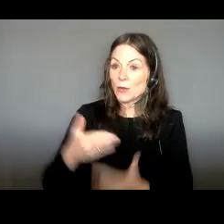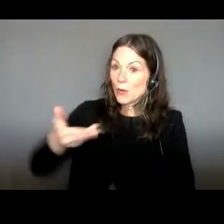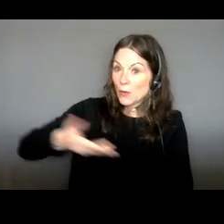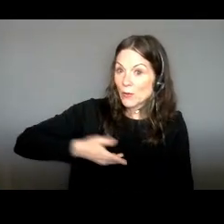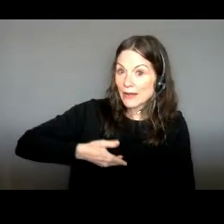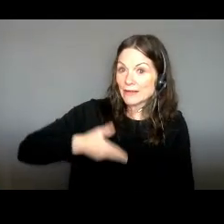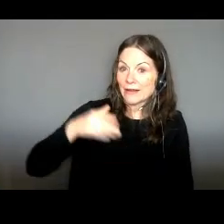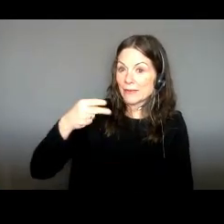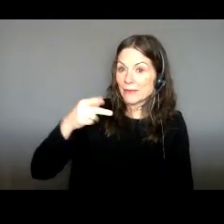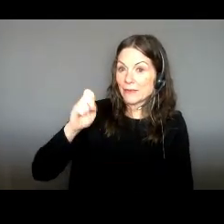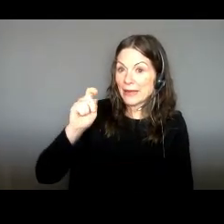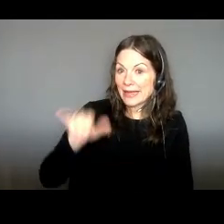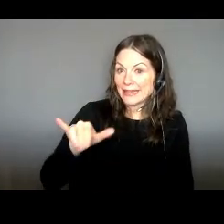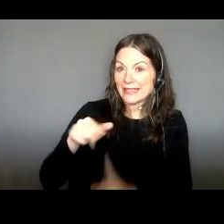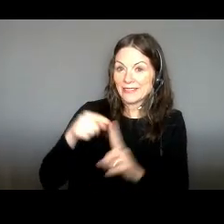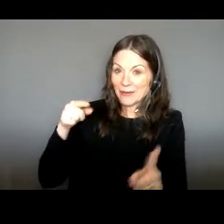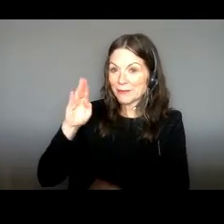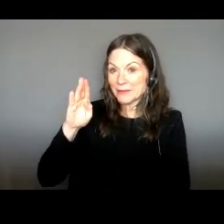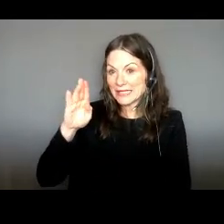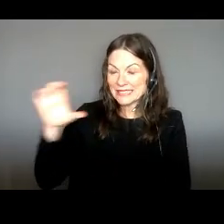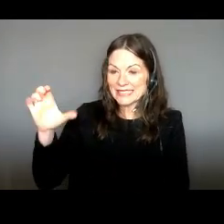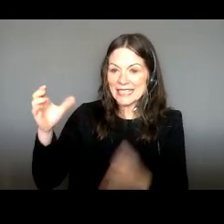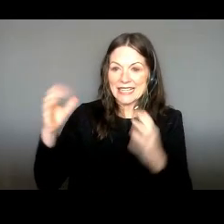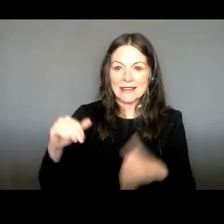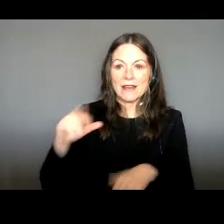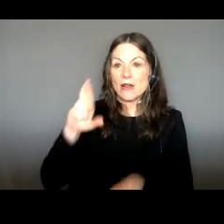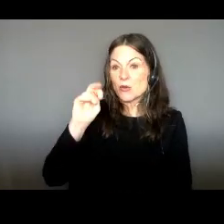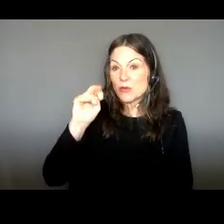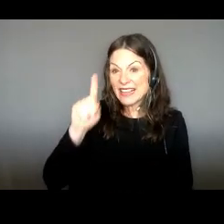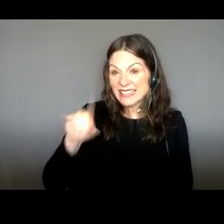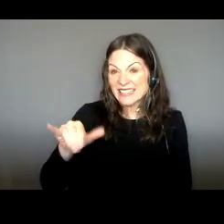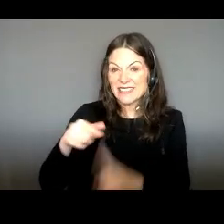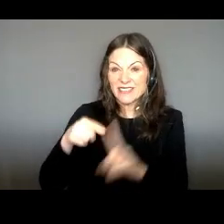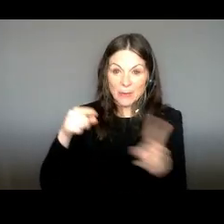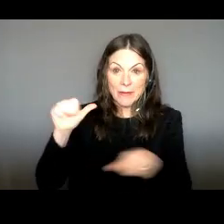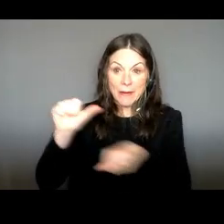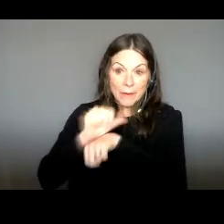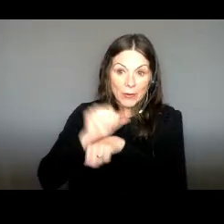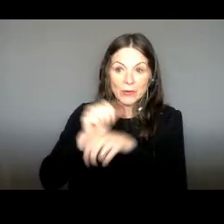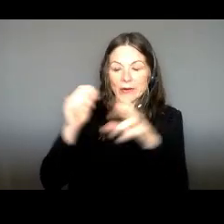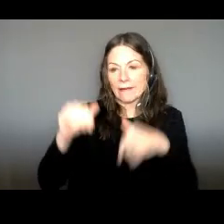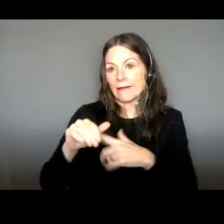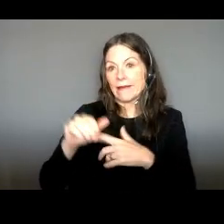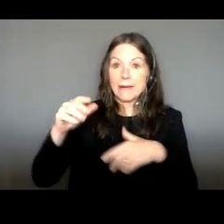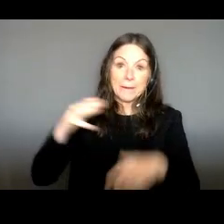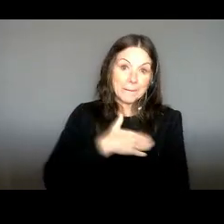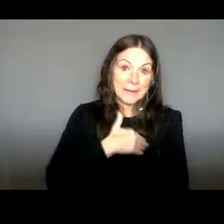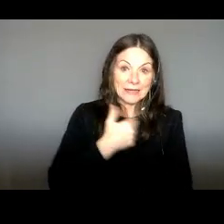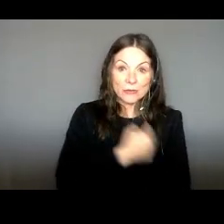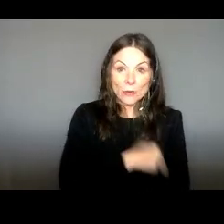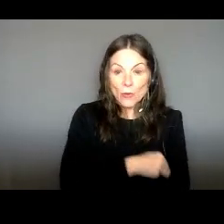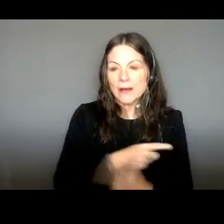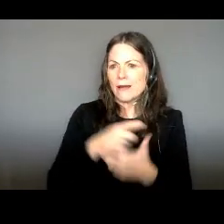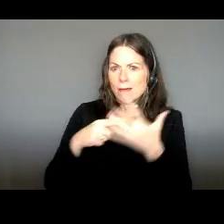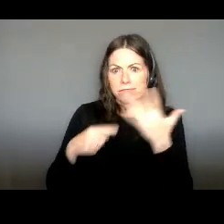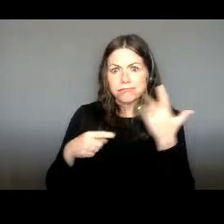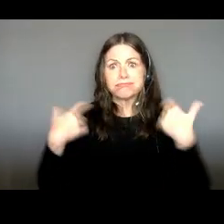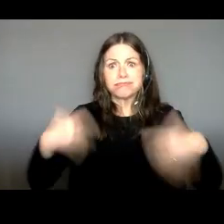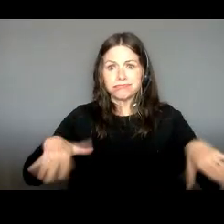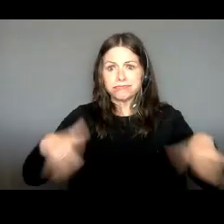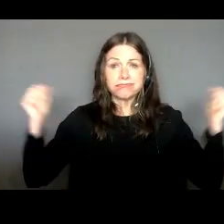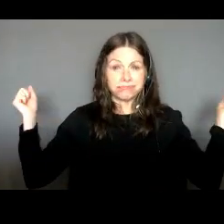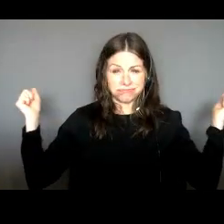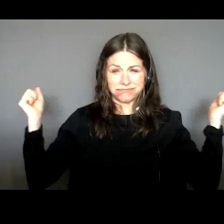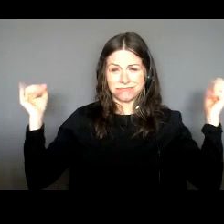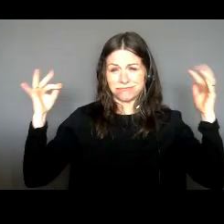British Columbia, Randy from Alberta, Allison, Manitoba. Oh my goodness, we have entire Canada here. This is